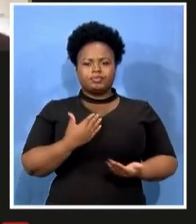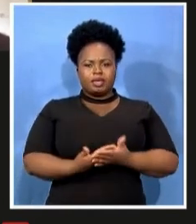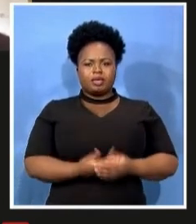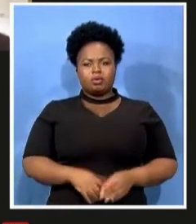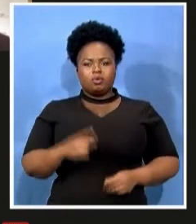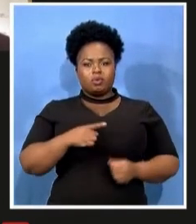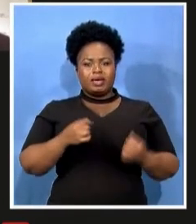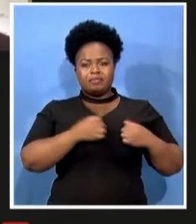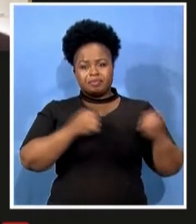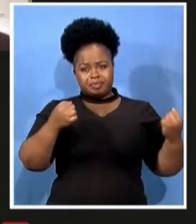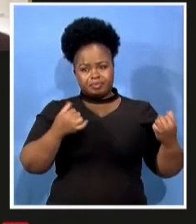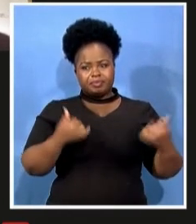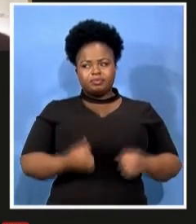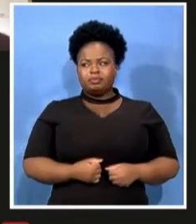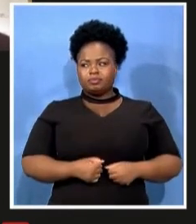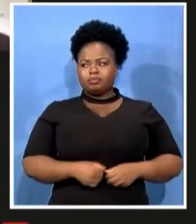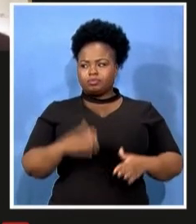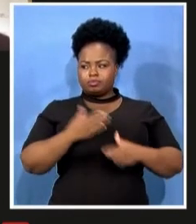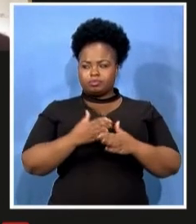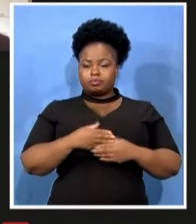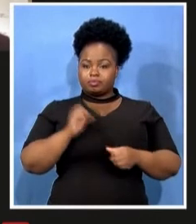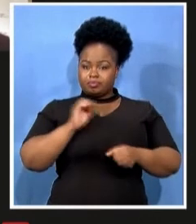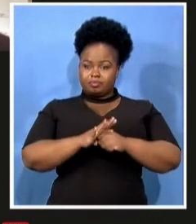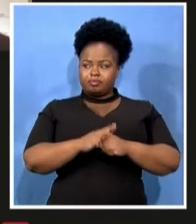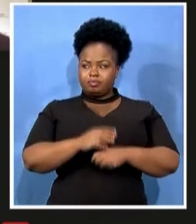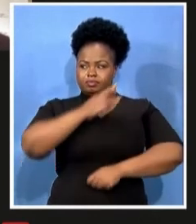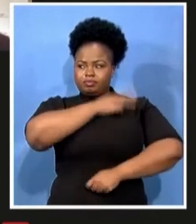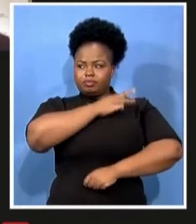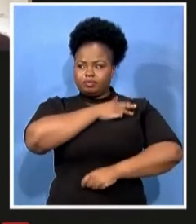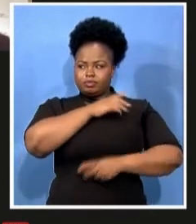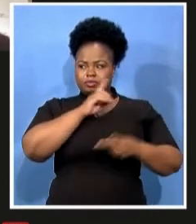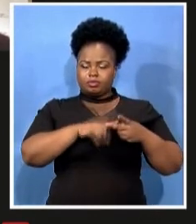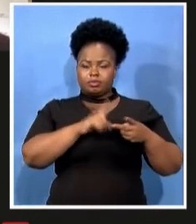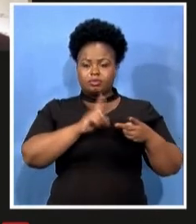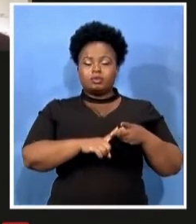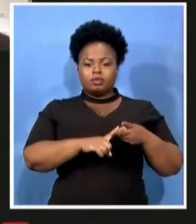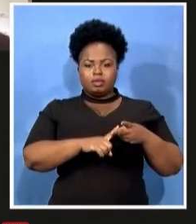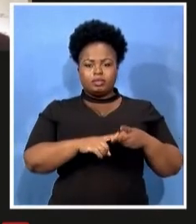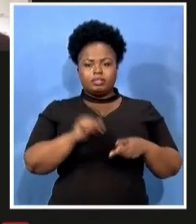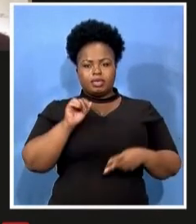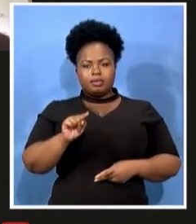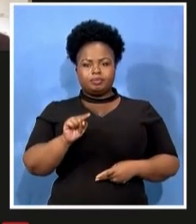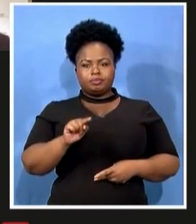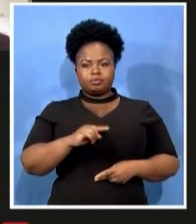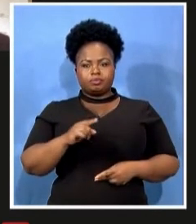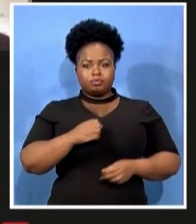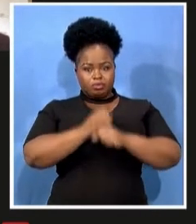management of safety issues, and also ensuring that the reporting of